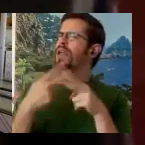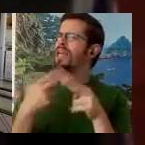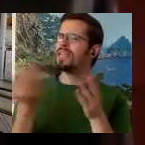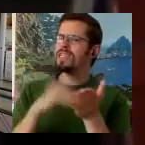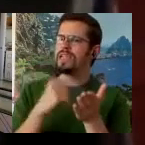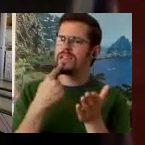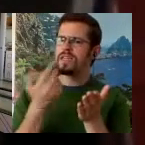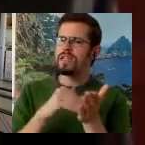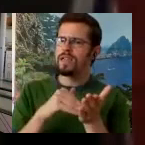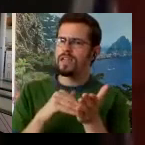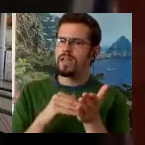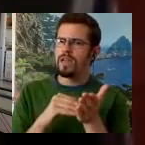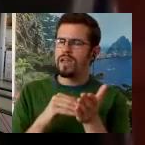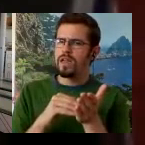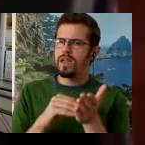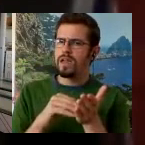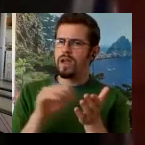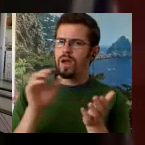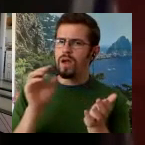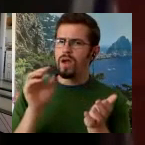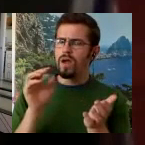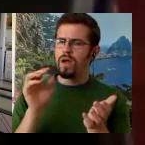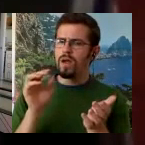of the program? PoTrace or P or T?